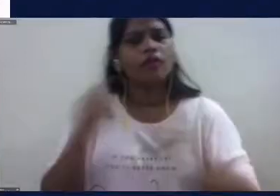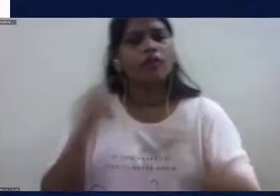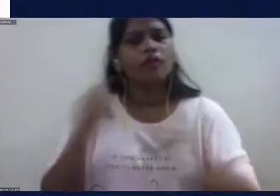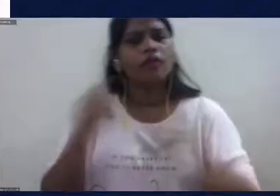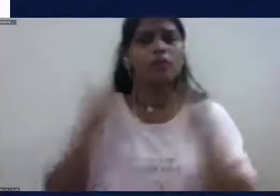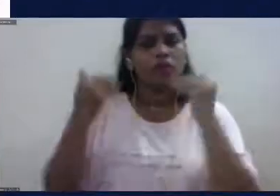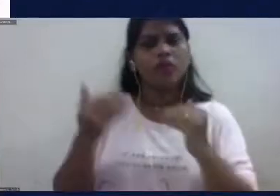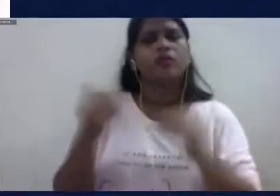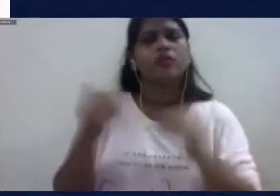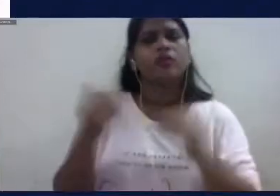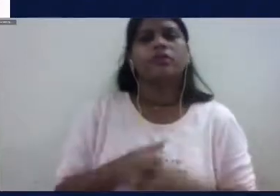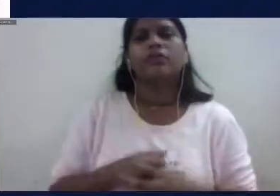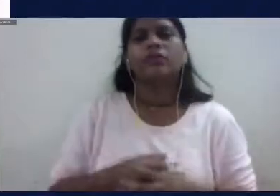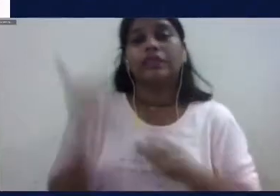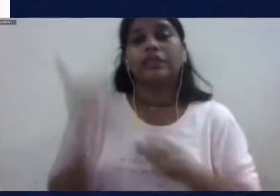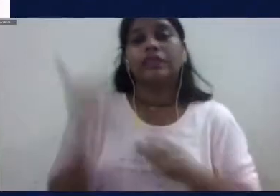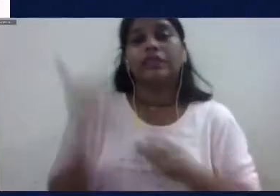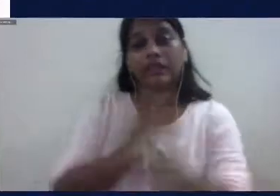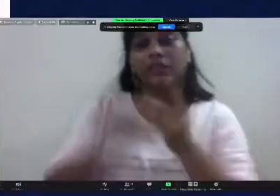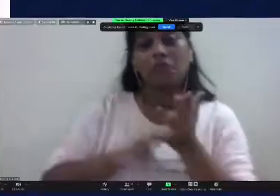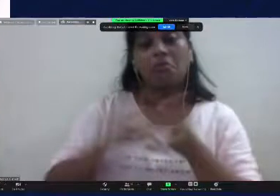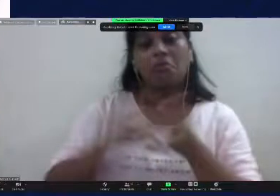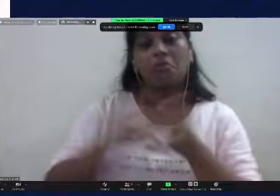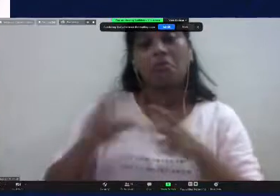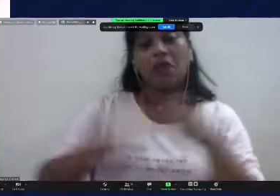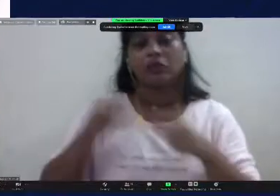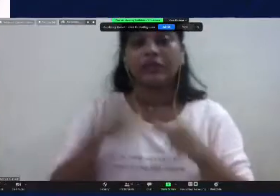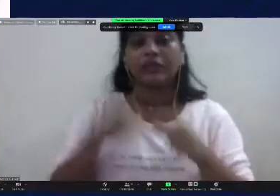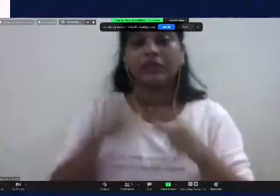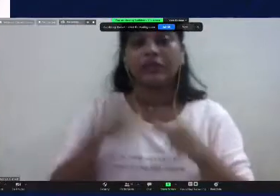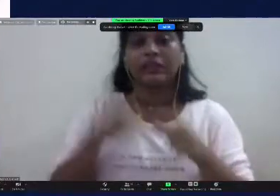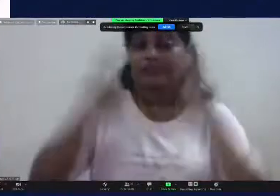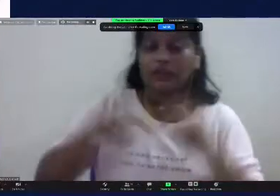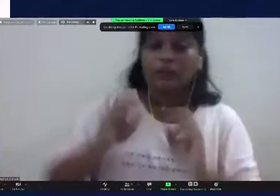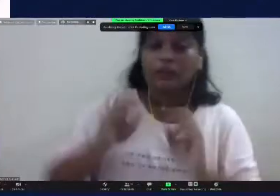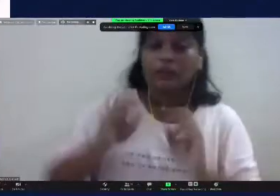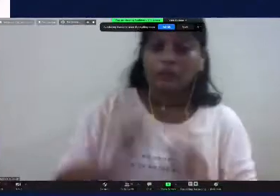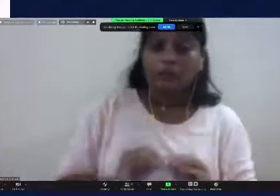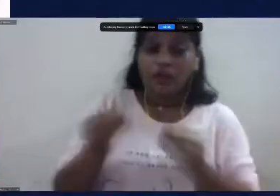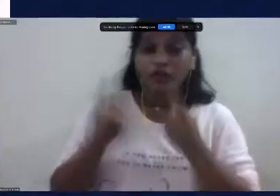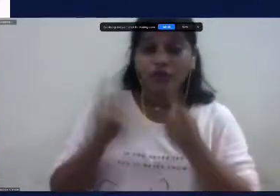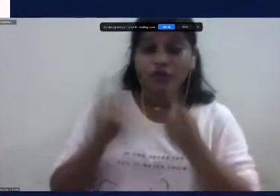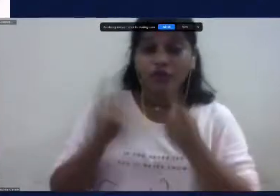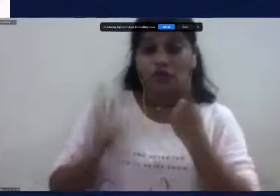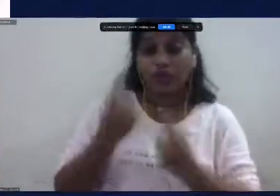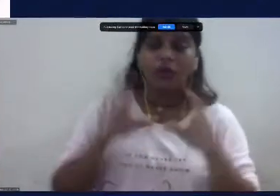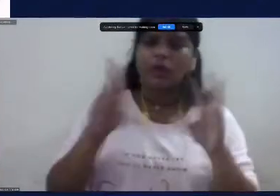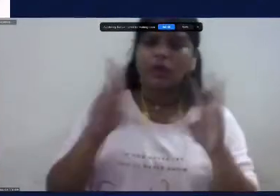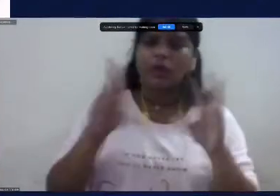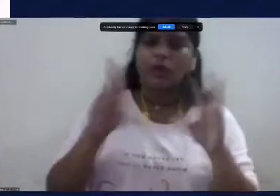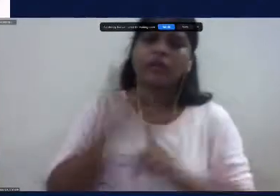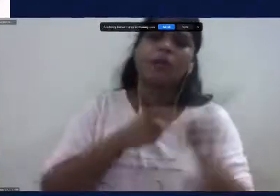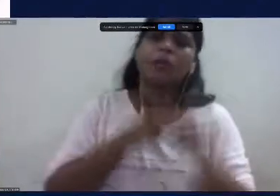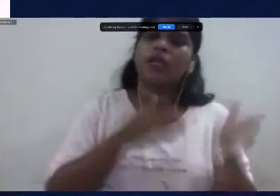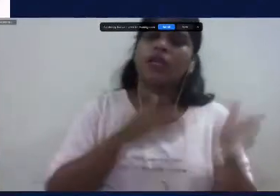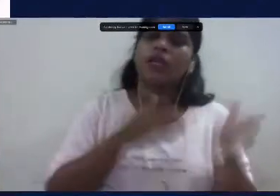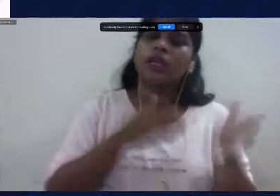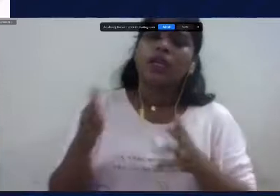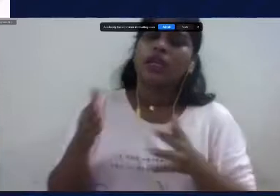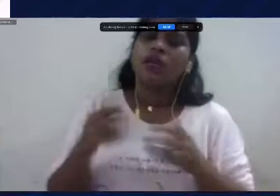when the Design Management Institute did a bit of checking over 10-year period, they saw